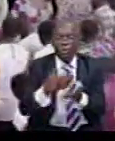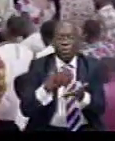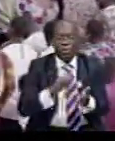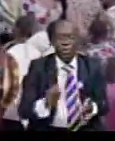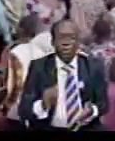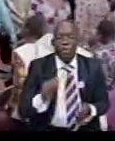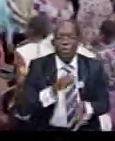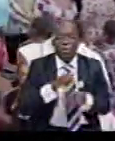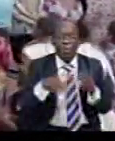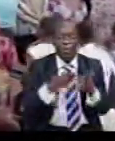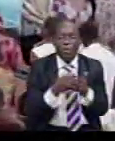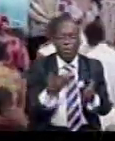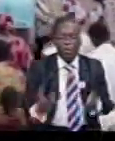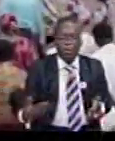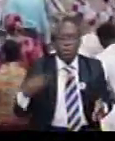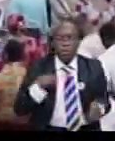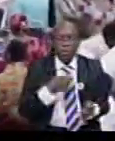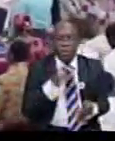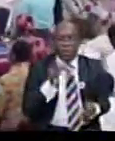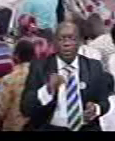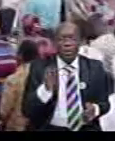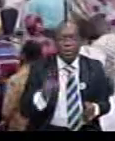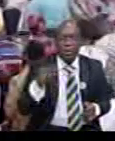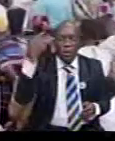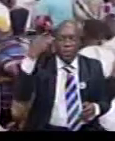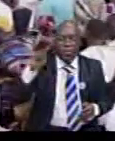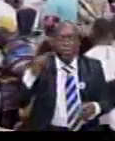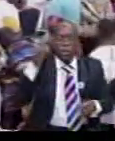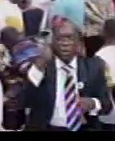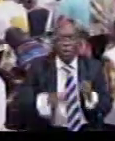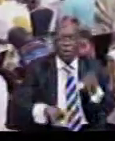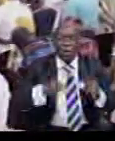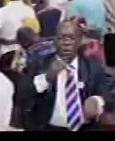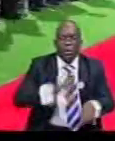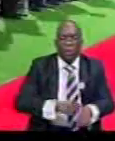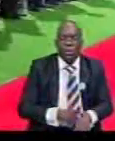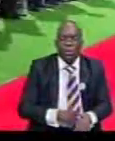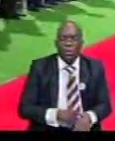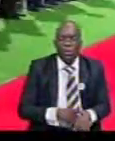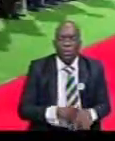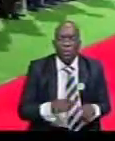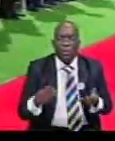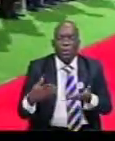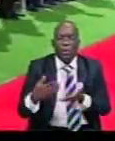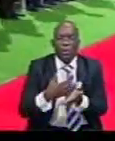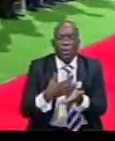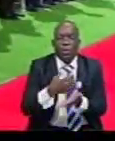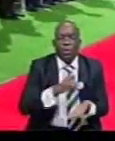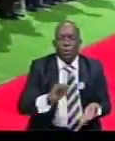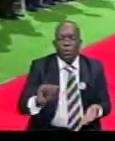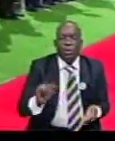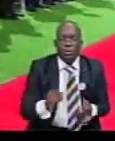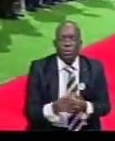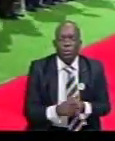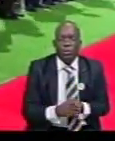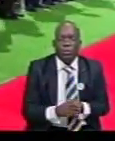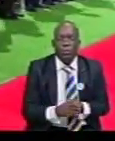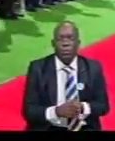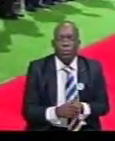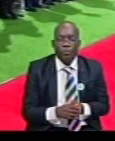we need for end time harvesting.